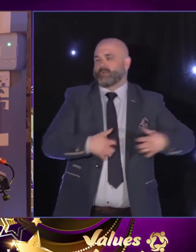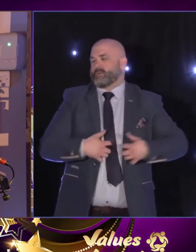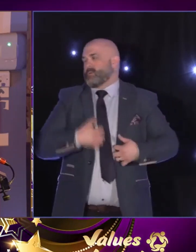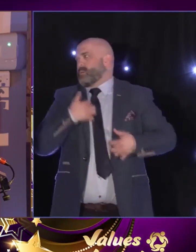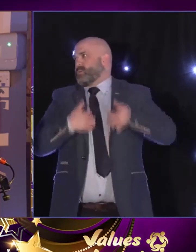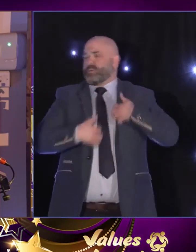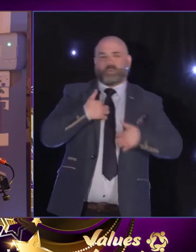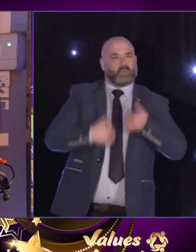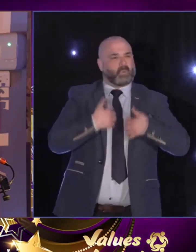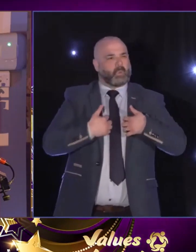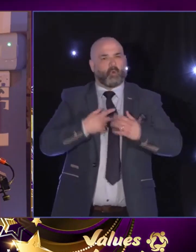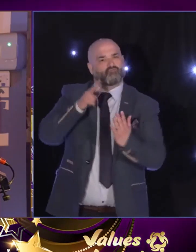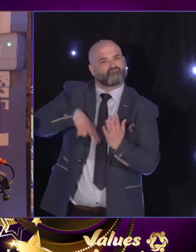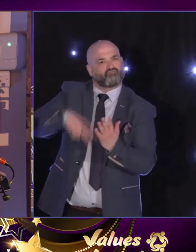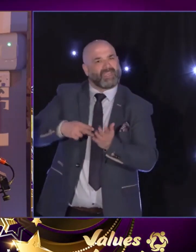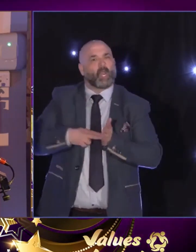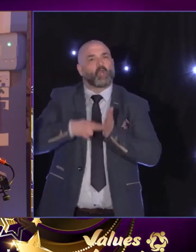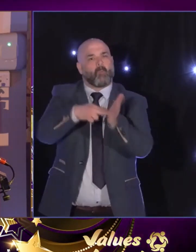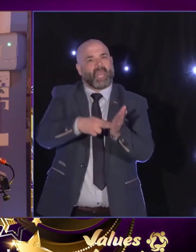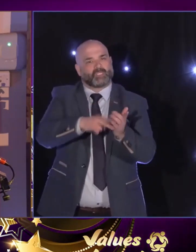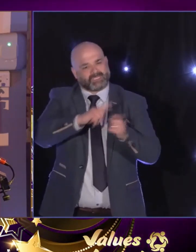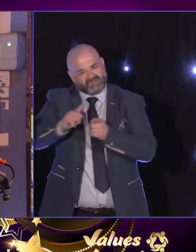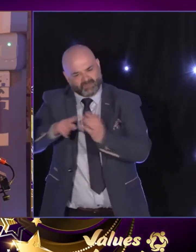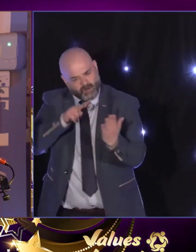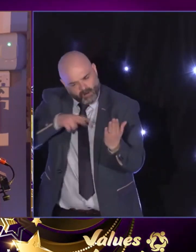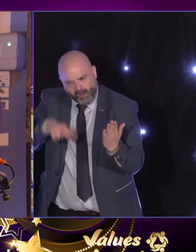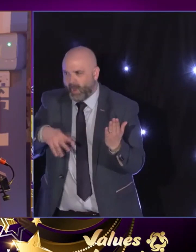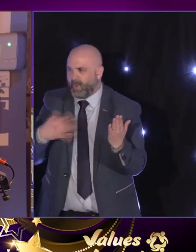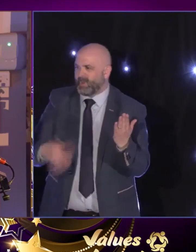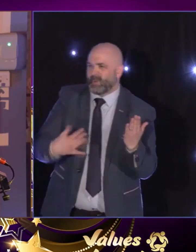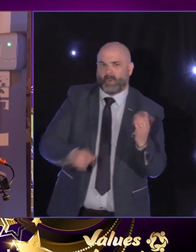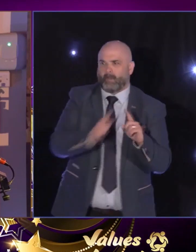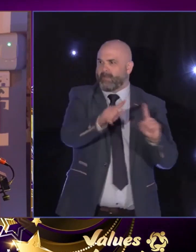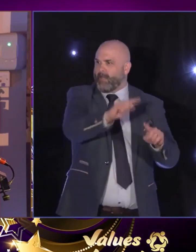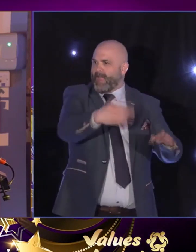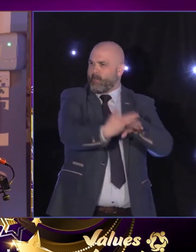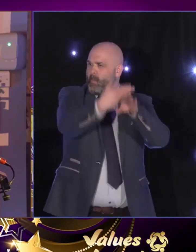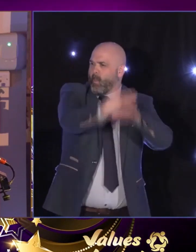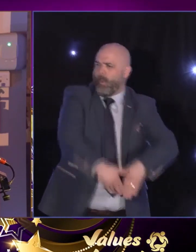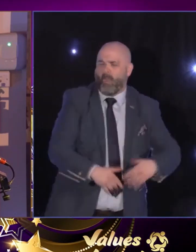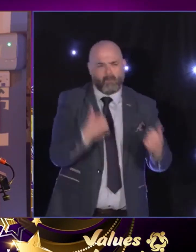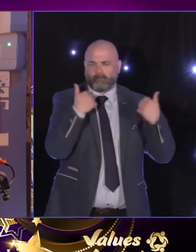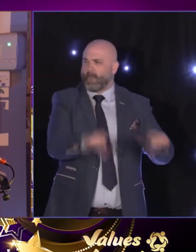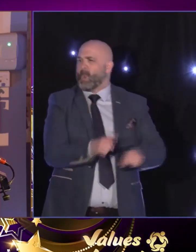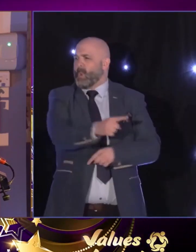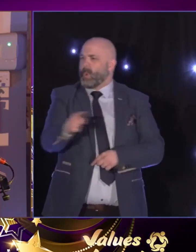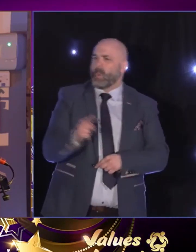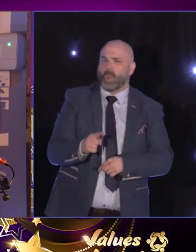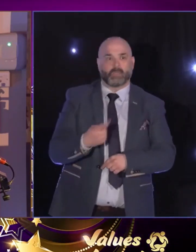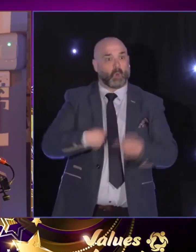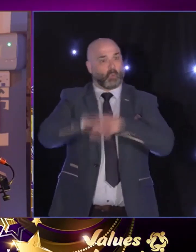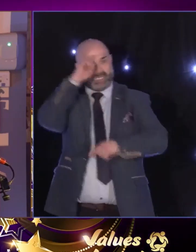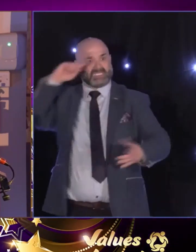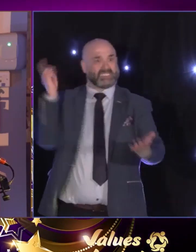have read all of those nominations. And as Phil said, it's been really tough for everybody to determine who should get